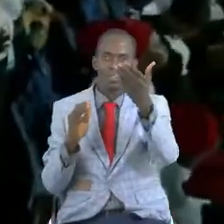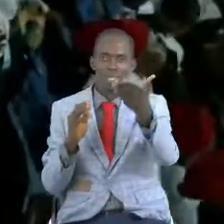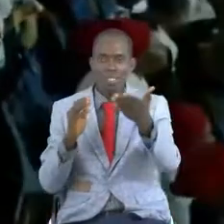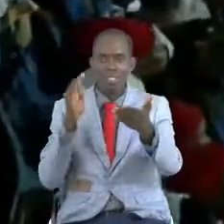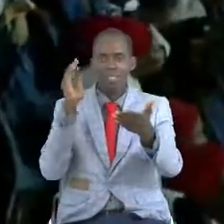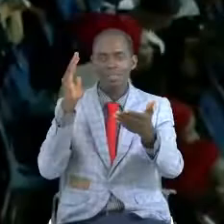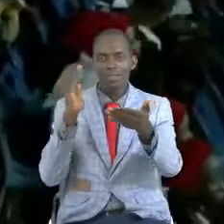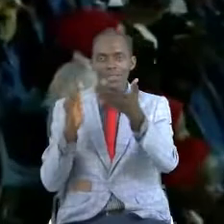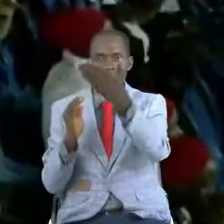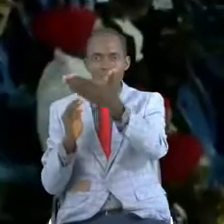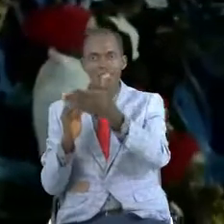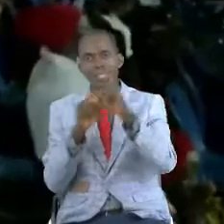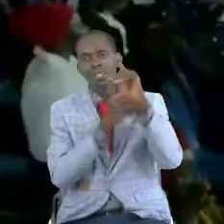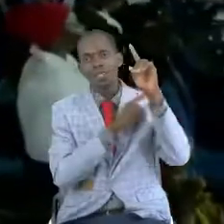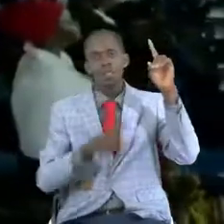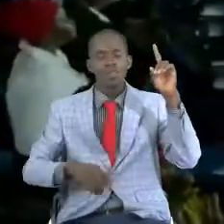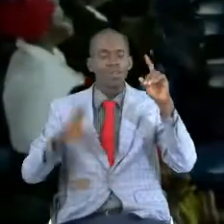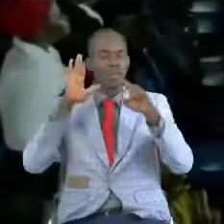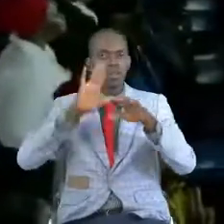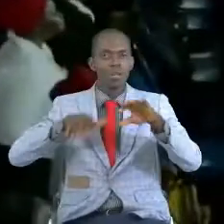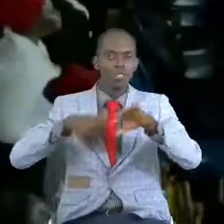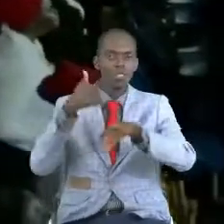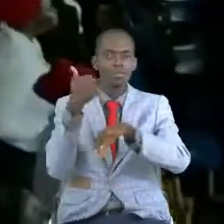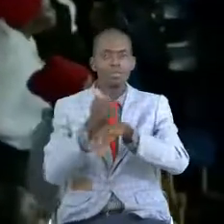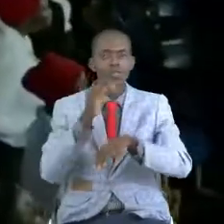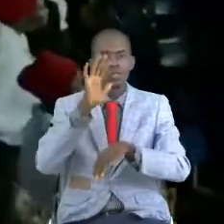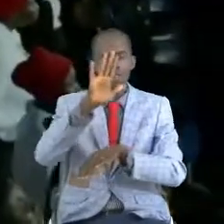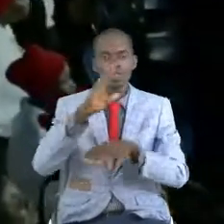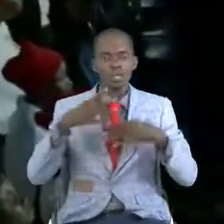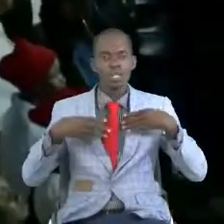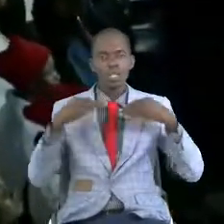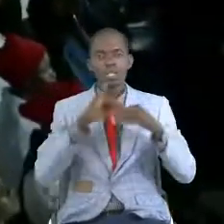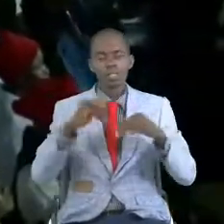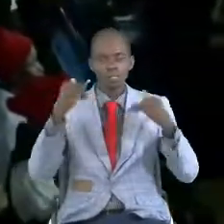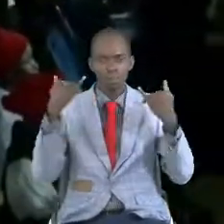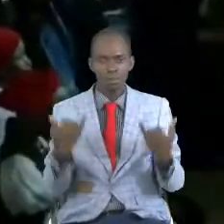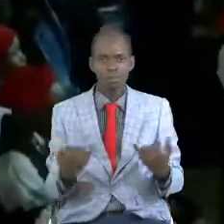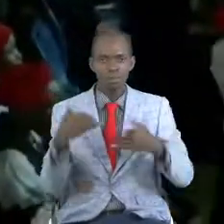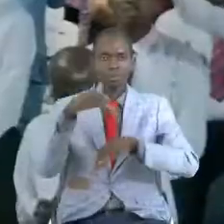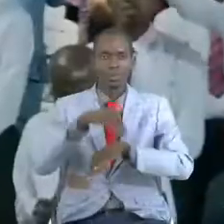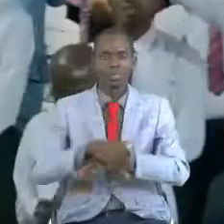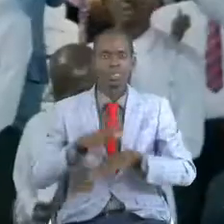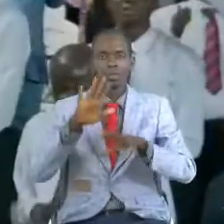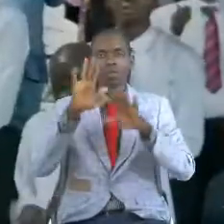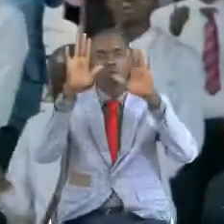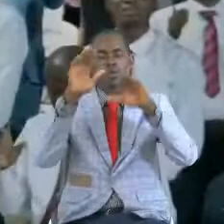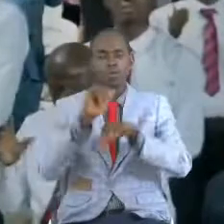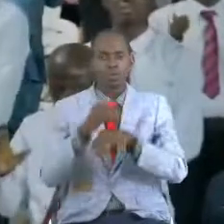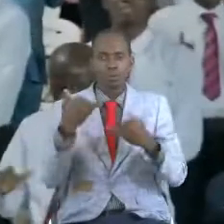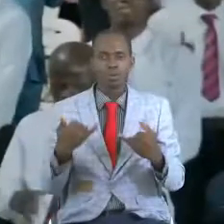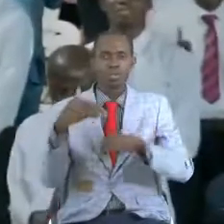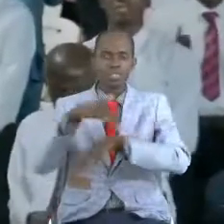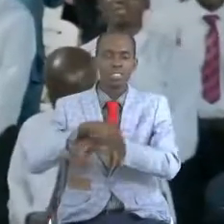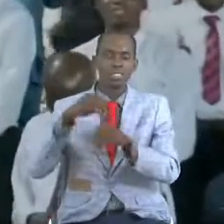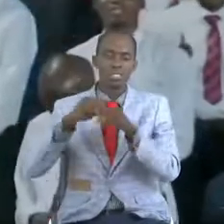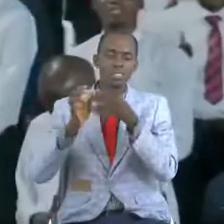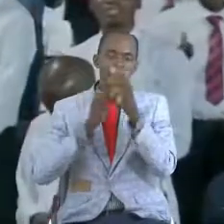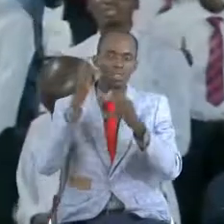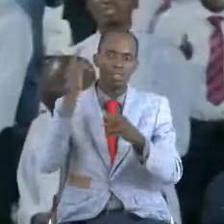confirm your healing tonight, your miracle tonight, in Jesus' name.